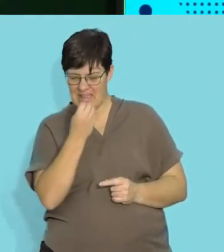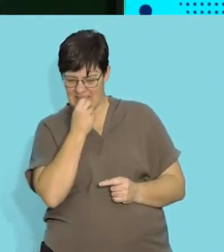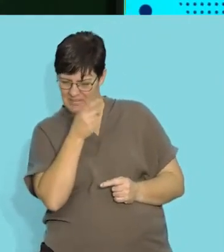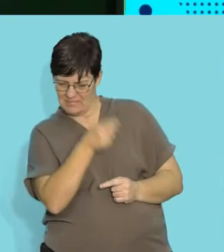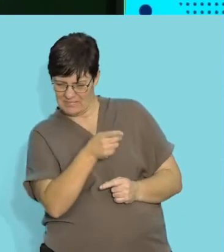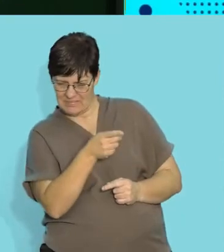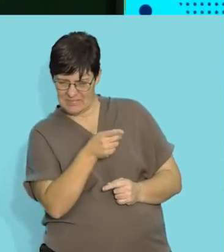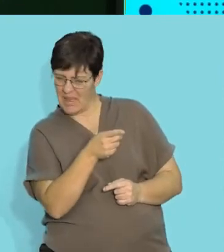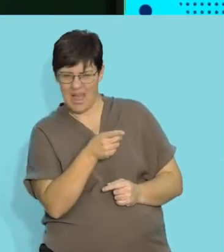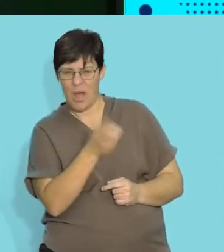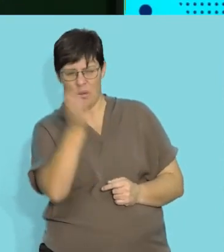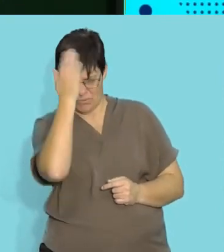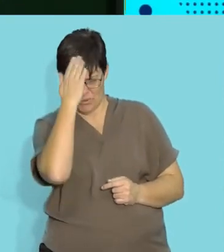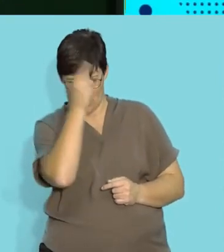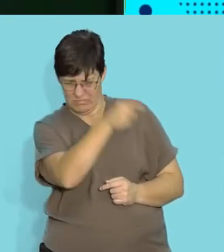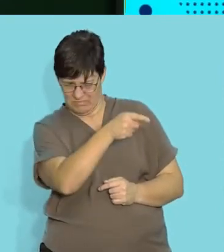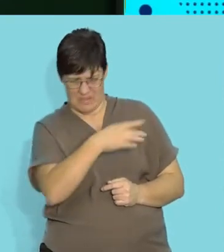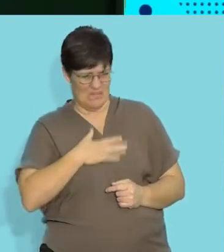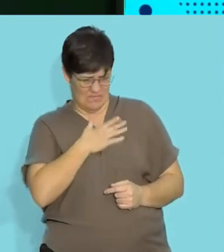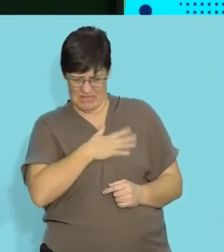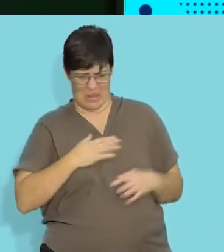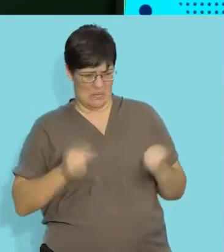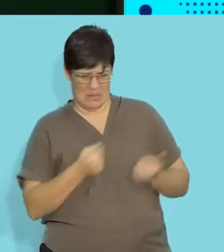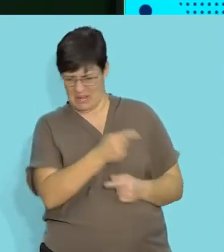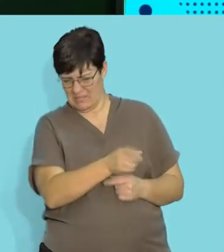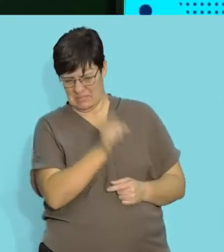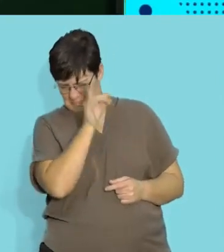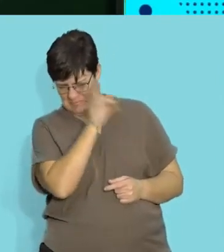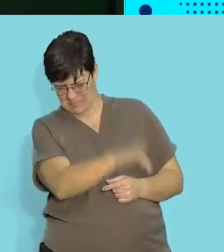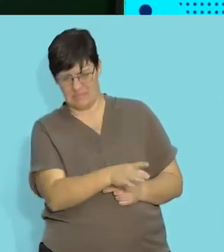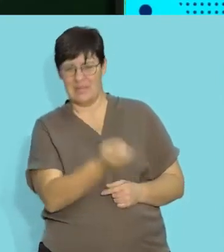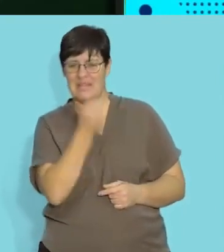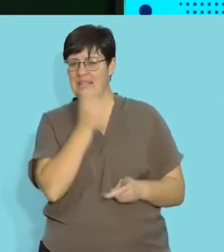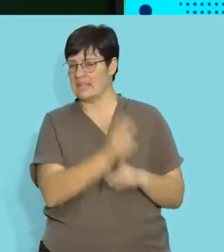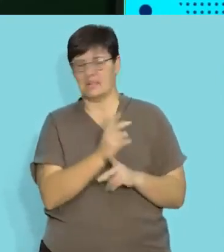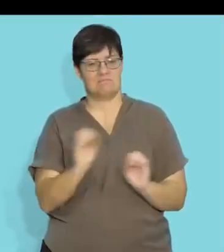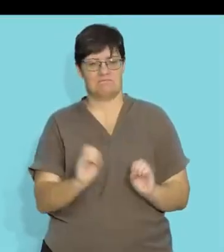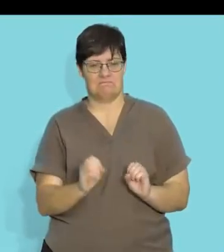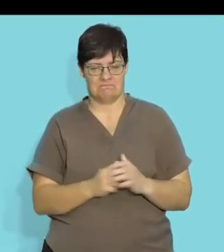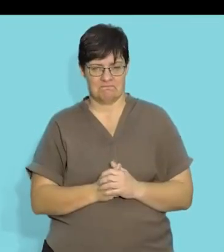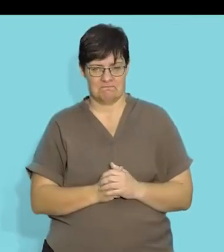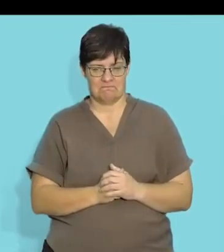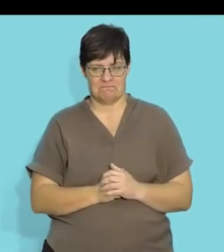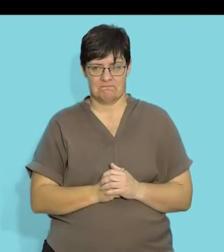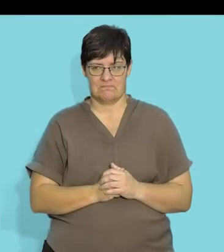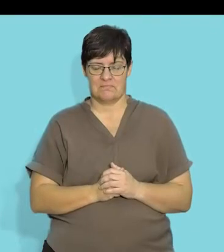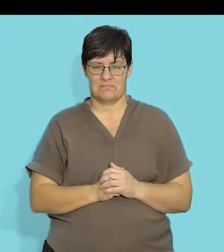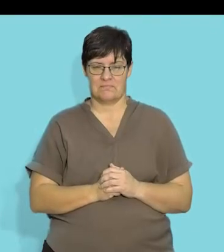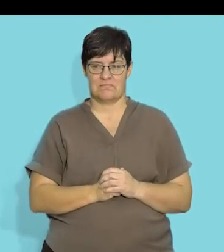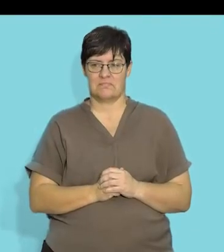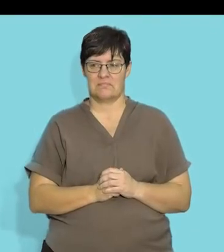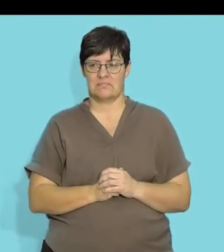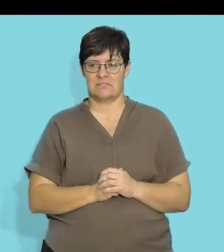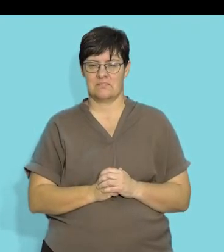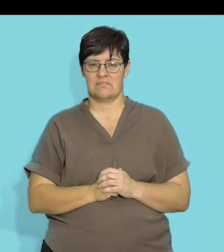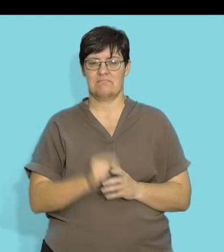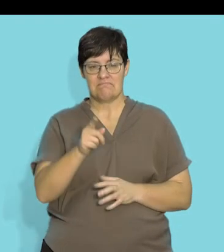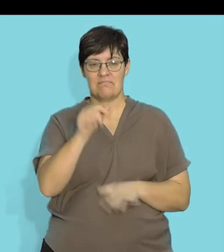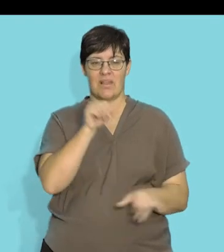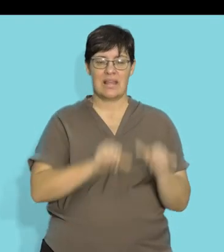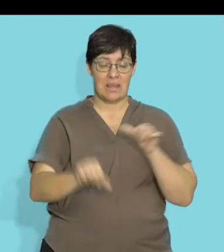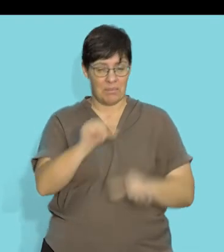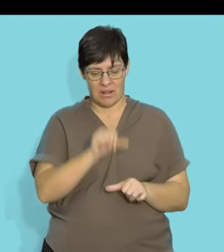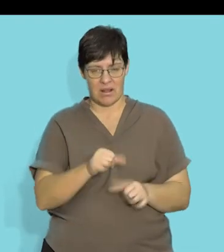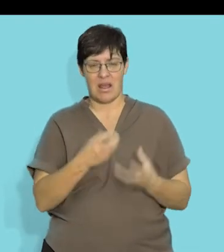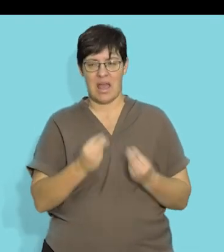that, it knows that the next time it would stay away from consuming that. So these chemicals, they